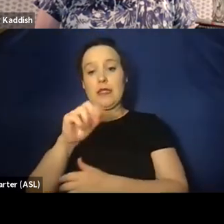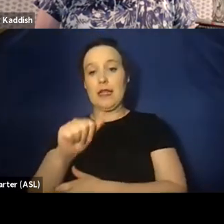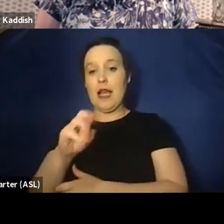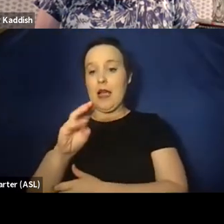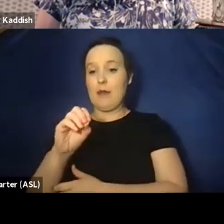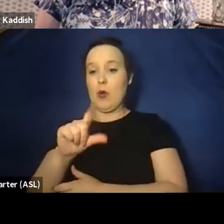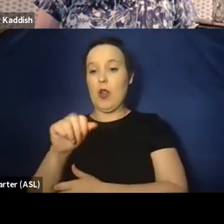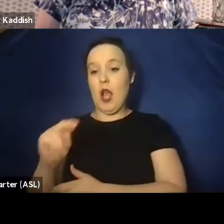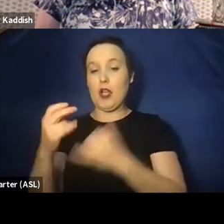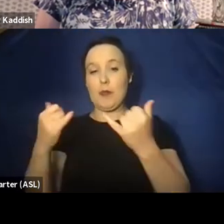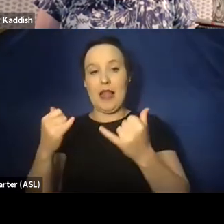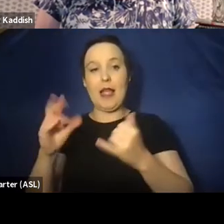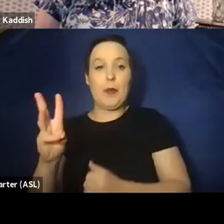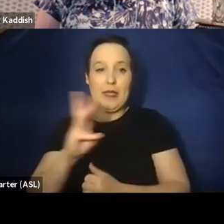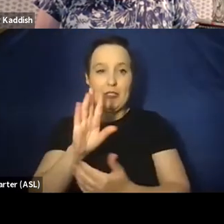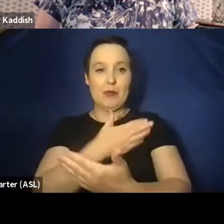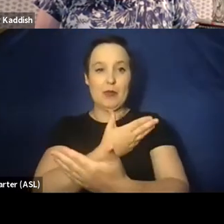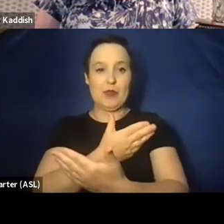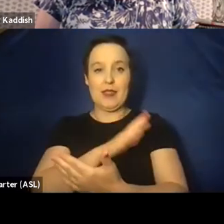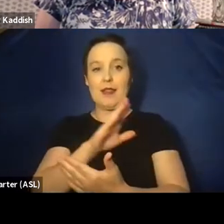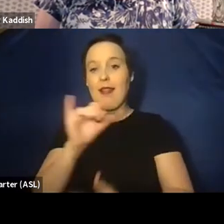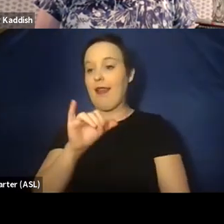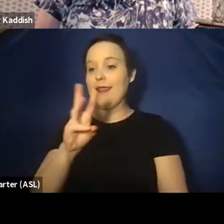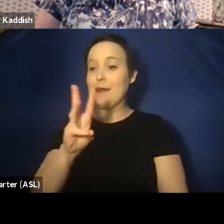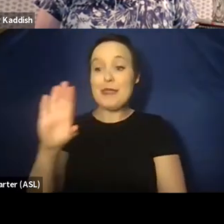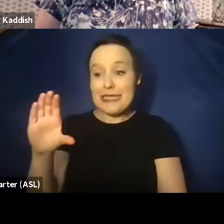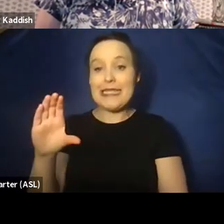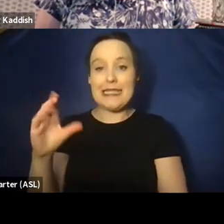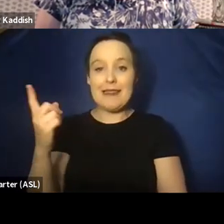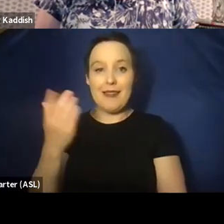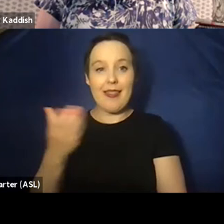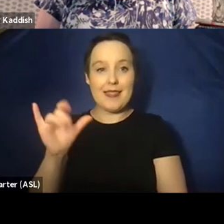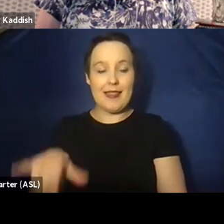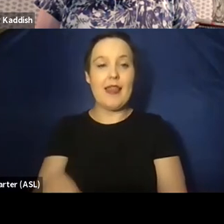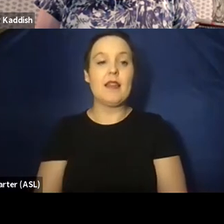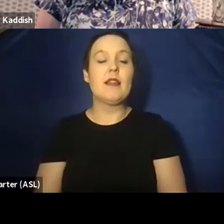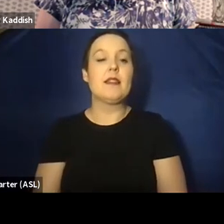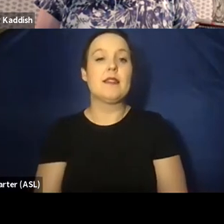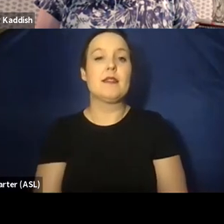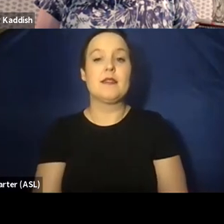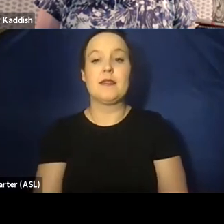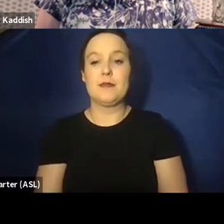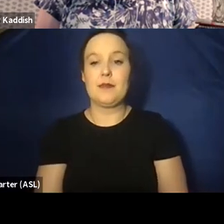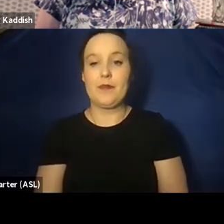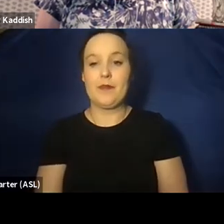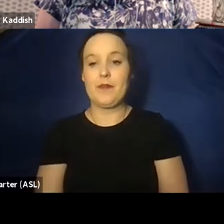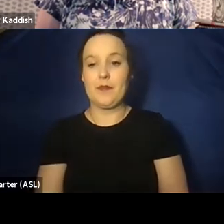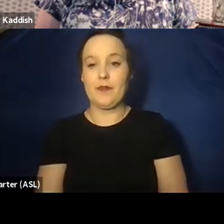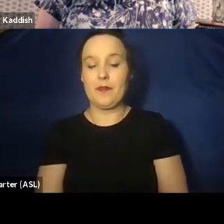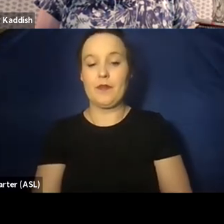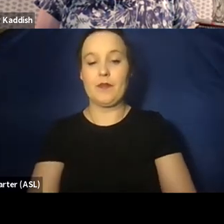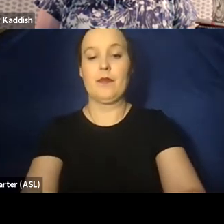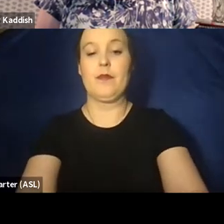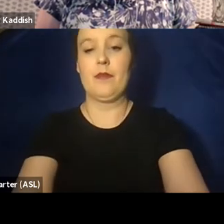like Debussy and things like that. For me, I'm much more drawn to it